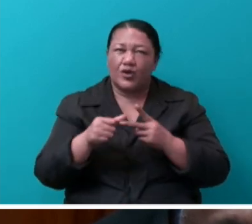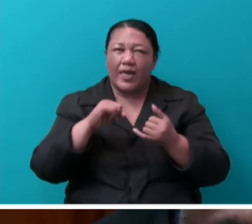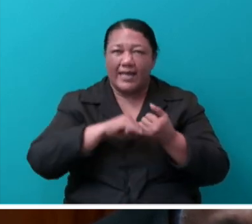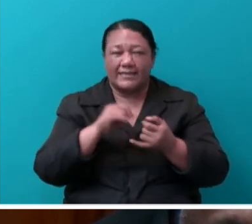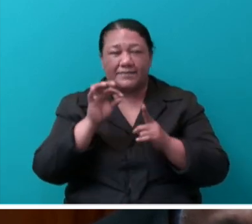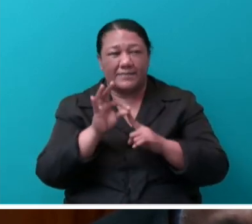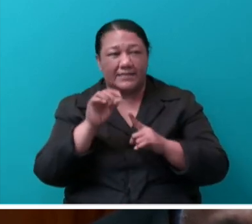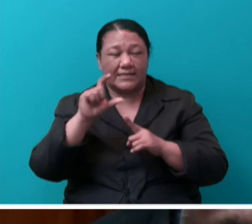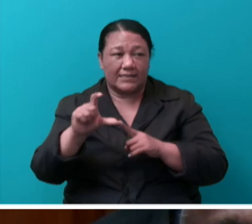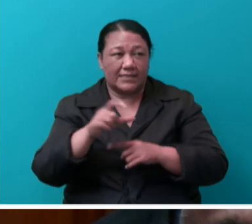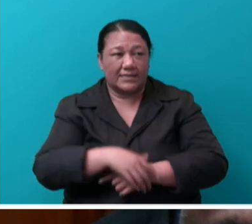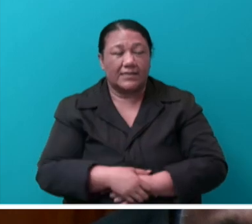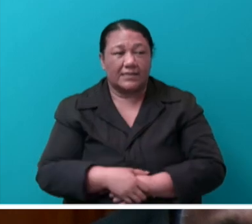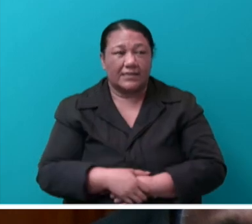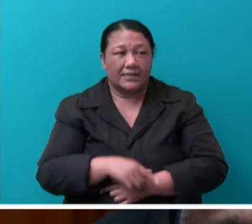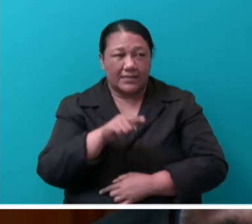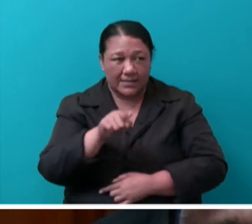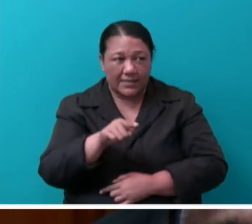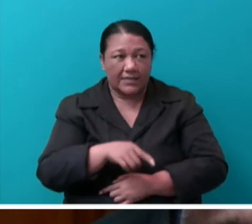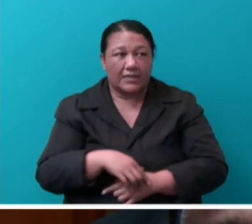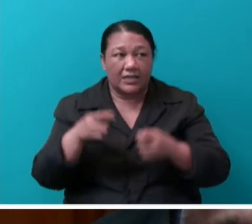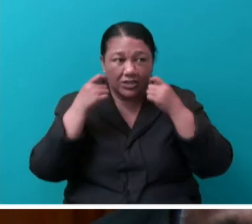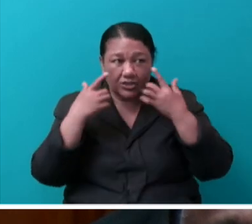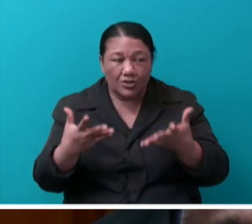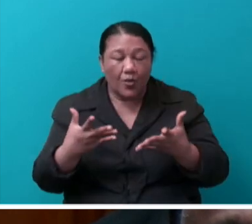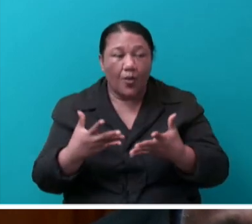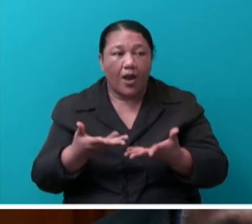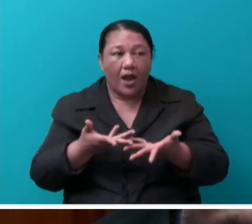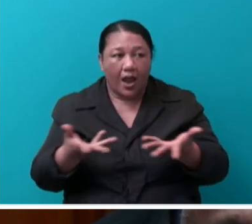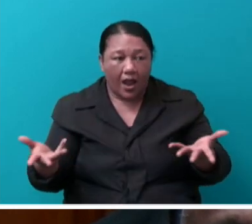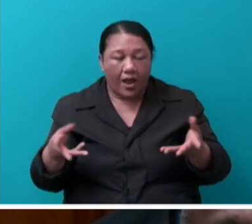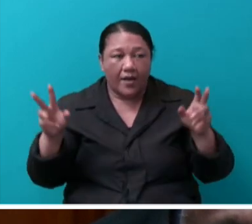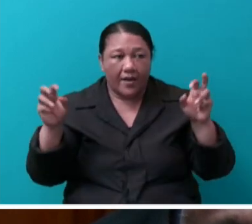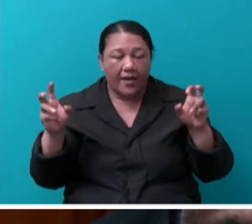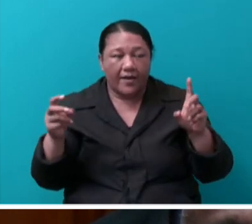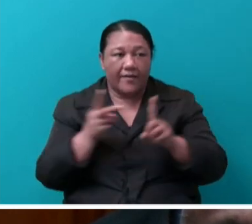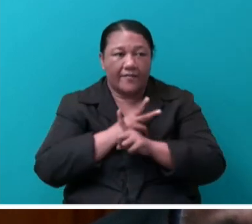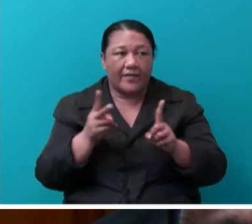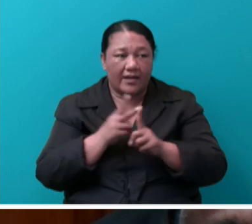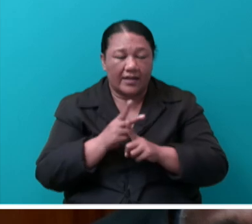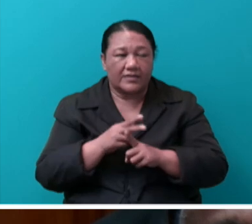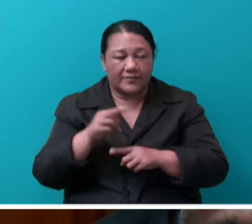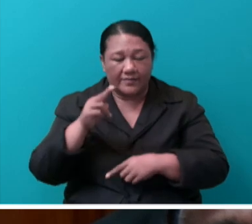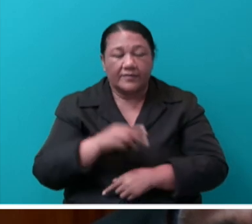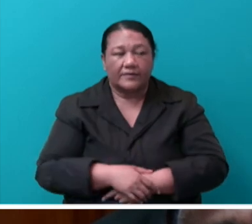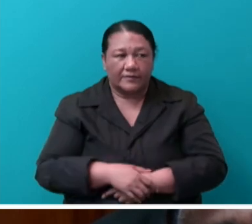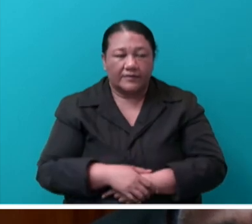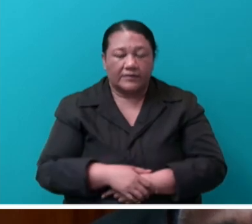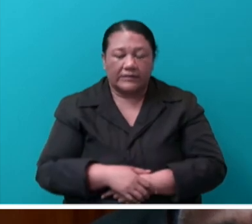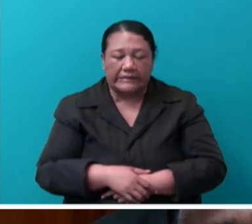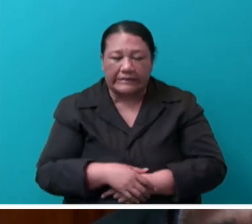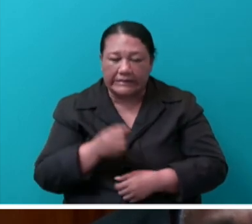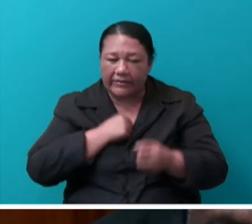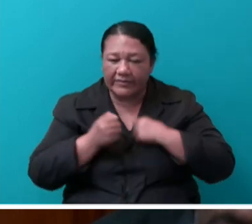and Australian Aid, highlights the power of collective advocacy to end violence against women and girls in Fiji. Number 3,